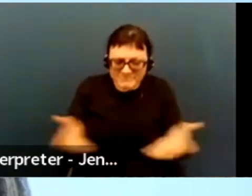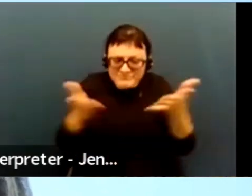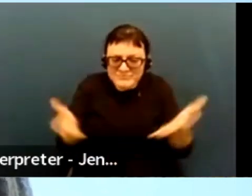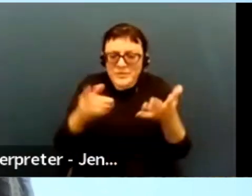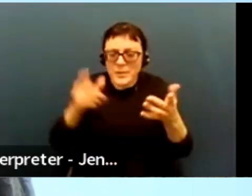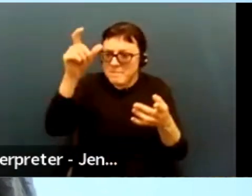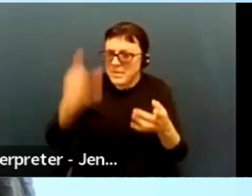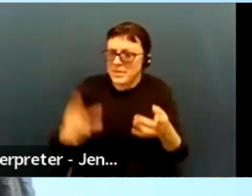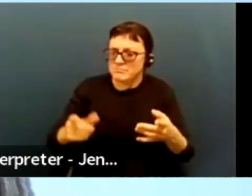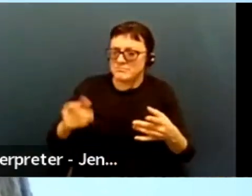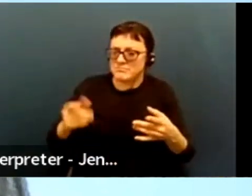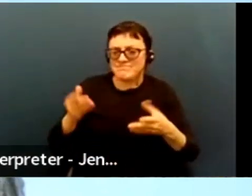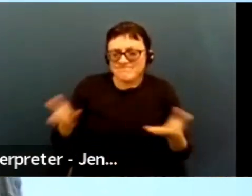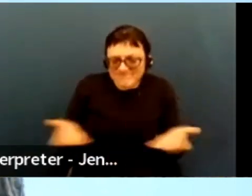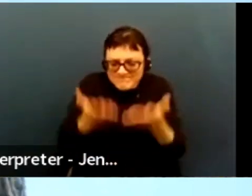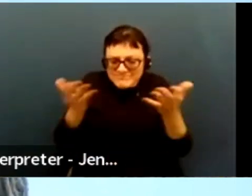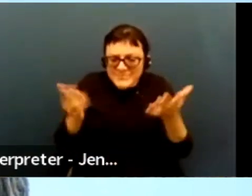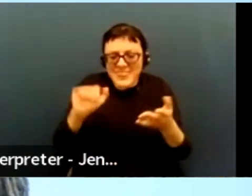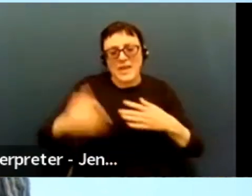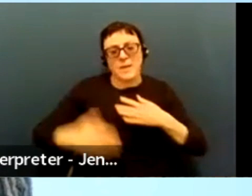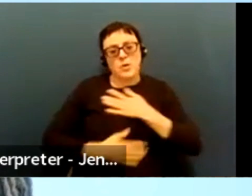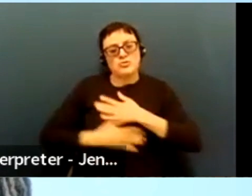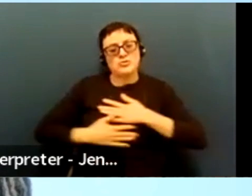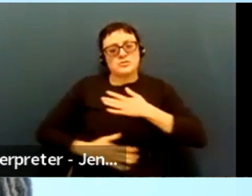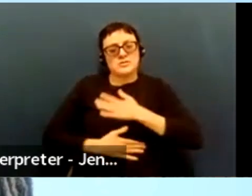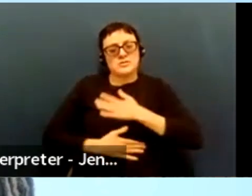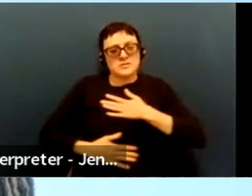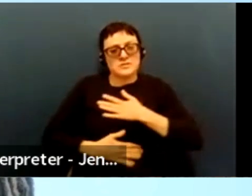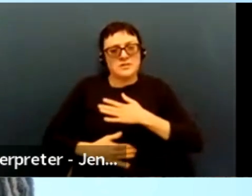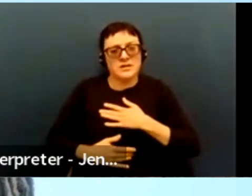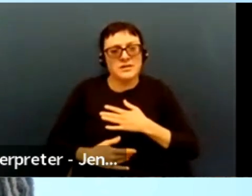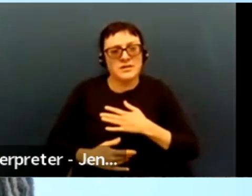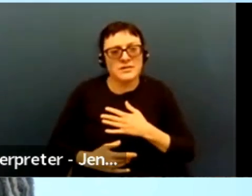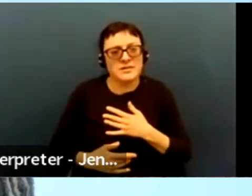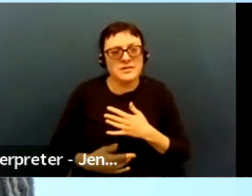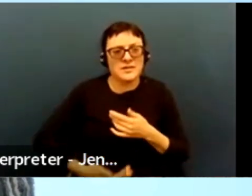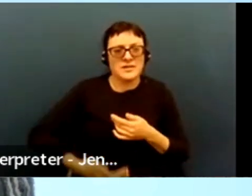feel or told to do. And so